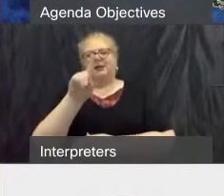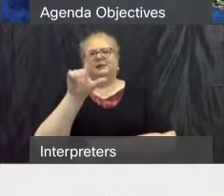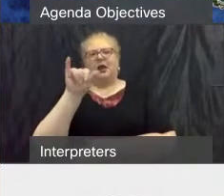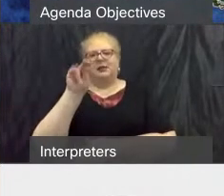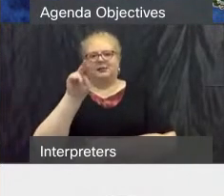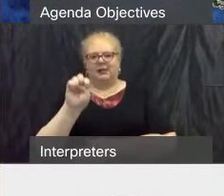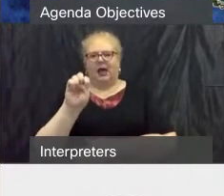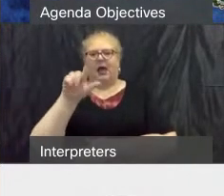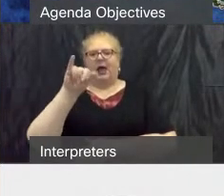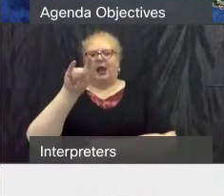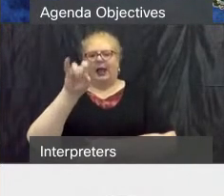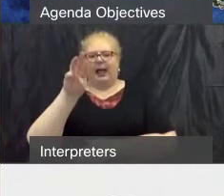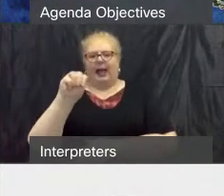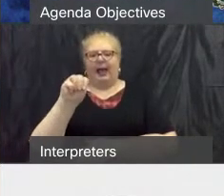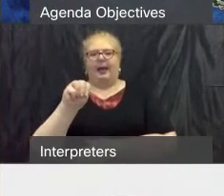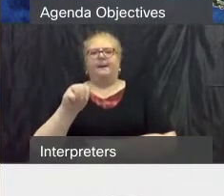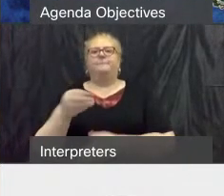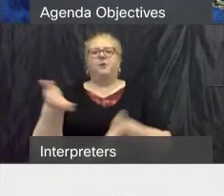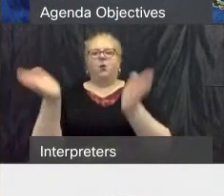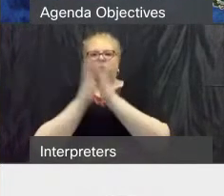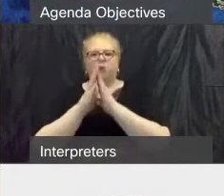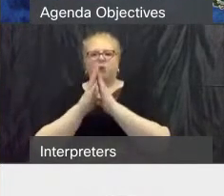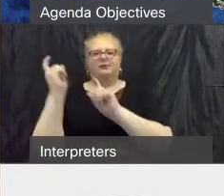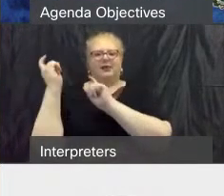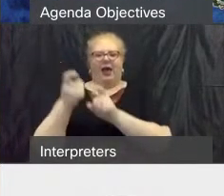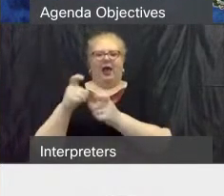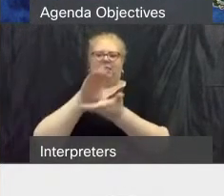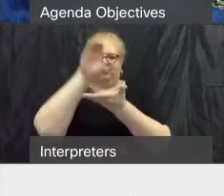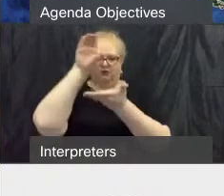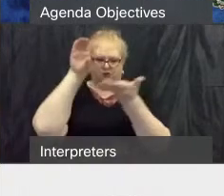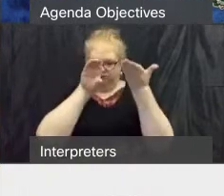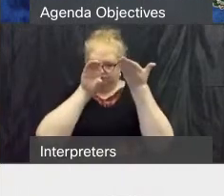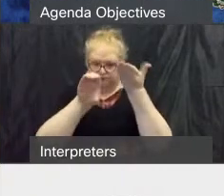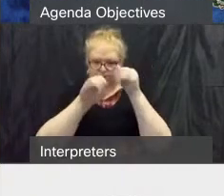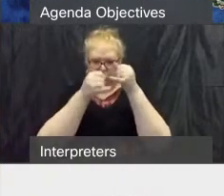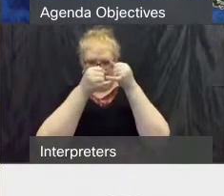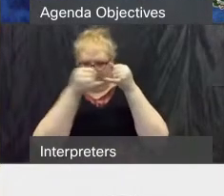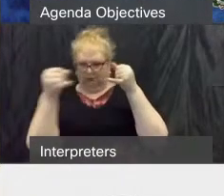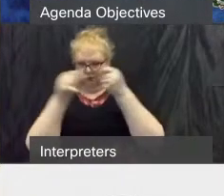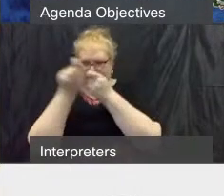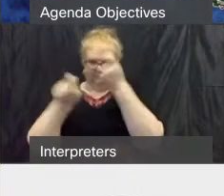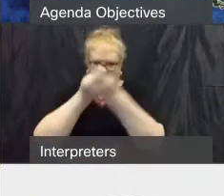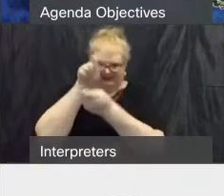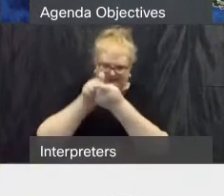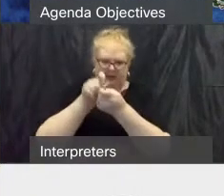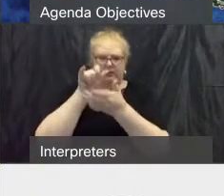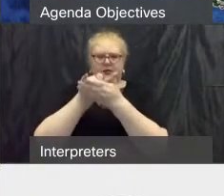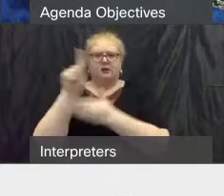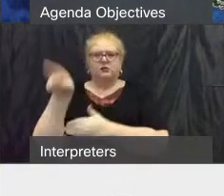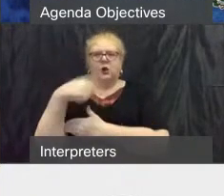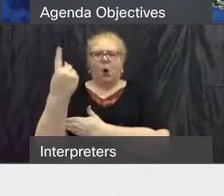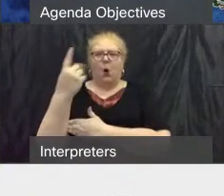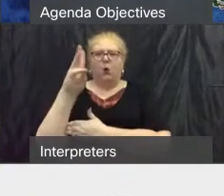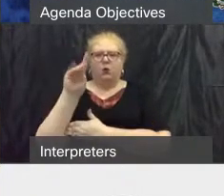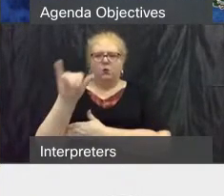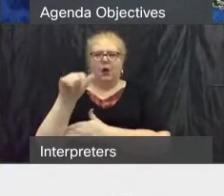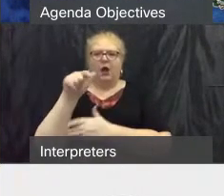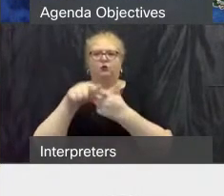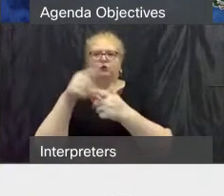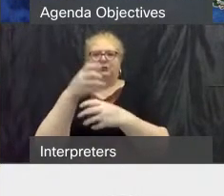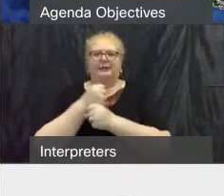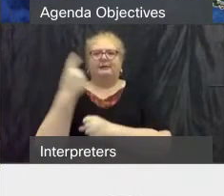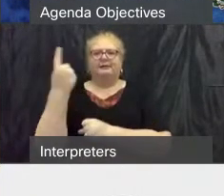That appears to be the only way that I can get something allocated to address